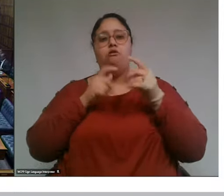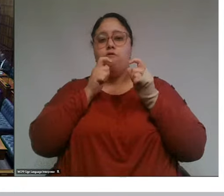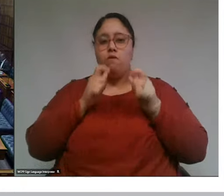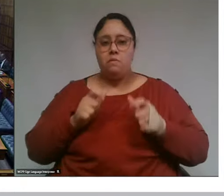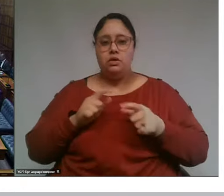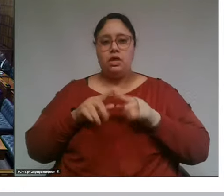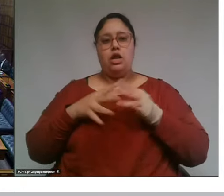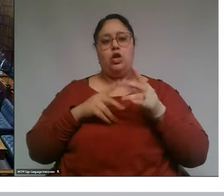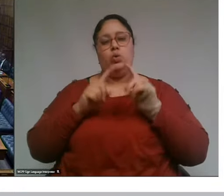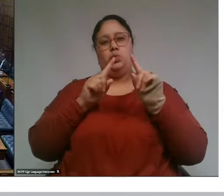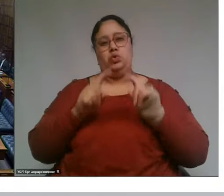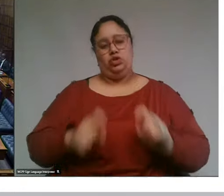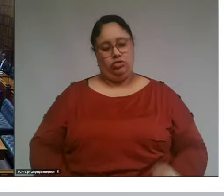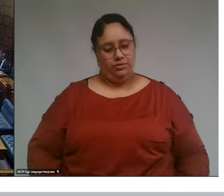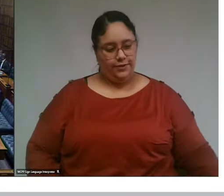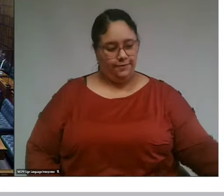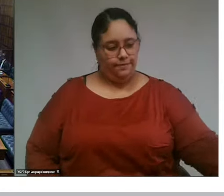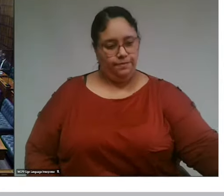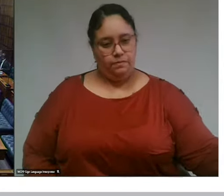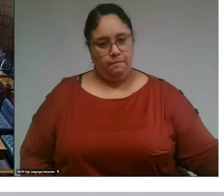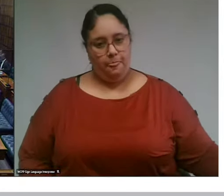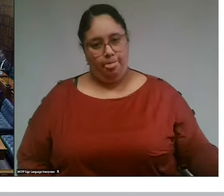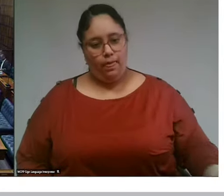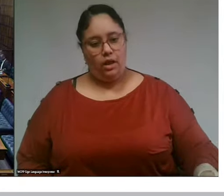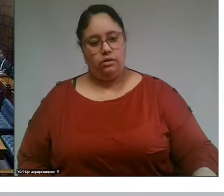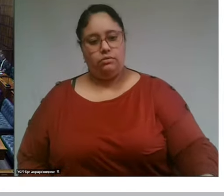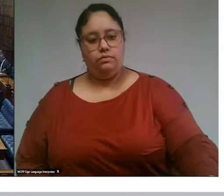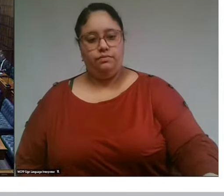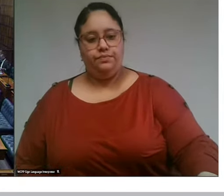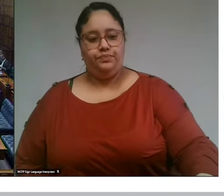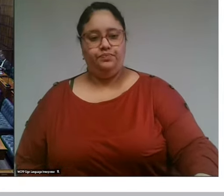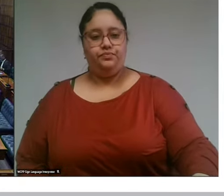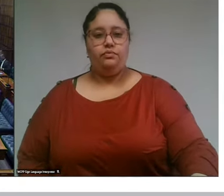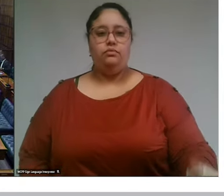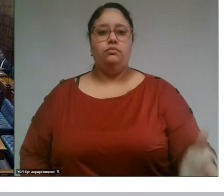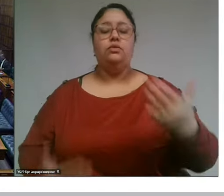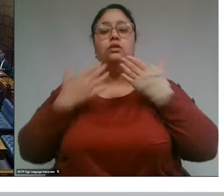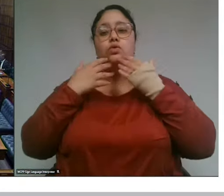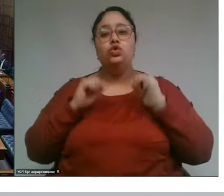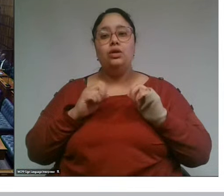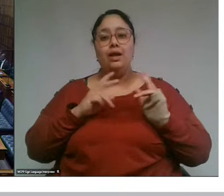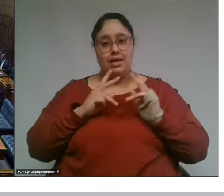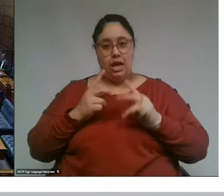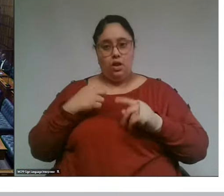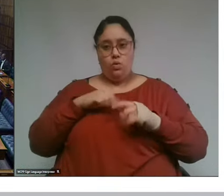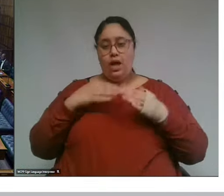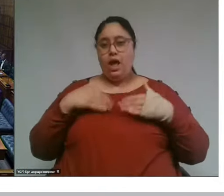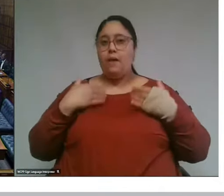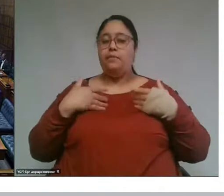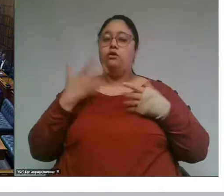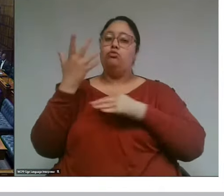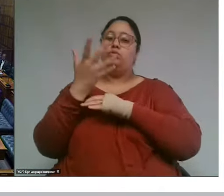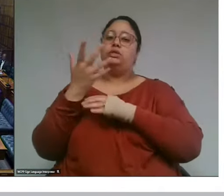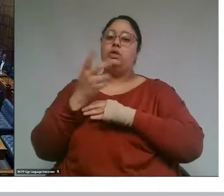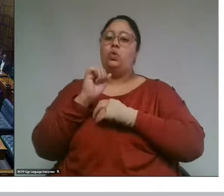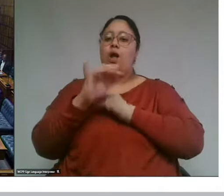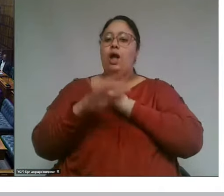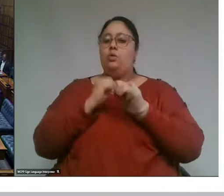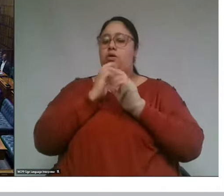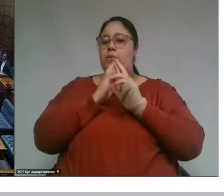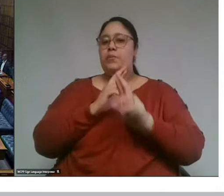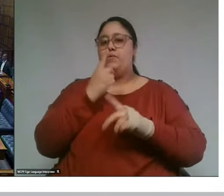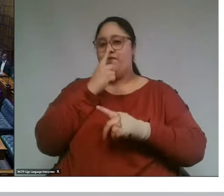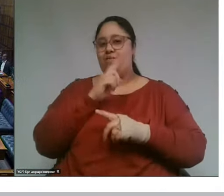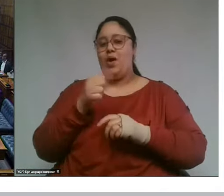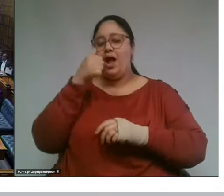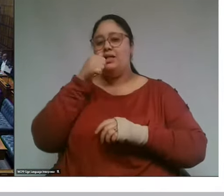their questions uh thanks very much uh chair to you and the committee again we're very happy to present the annual report for